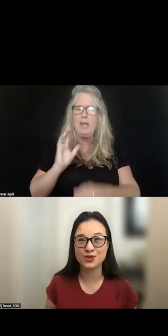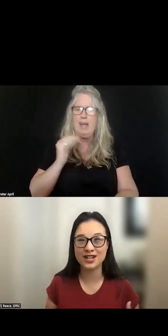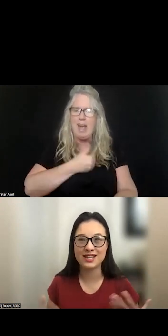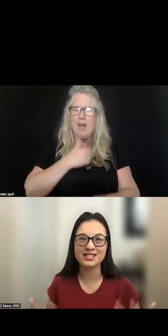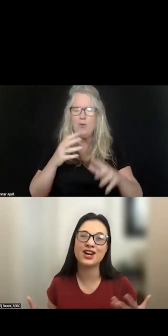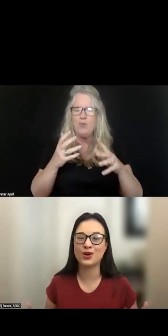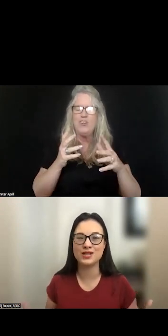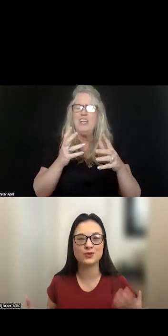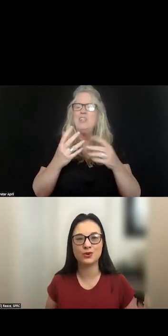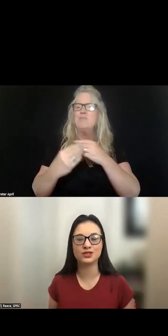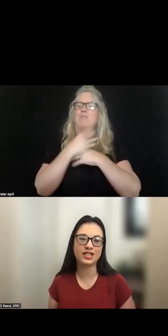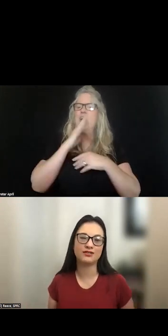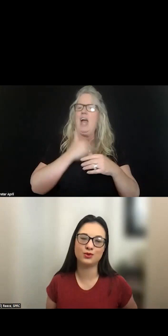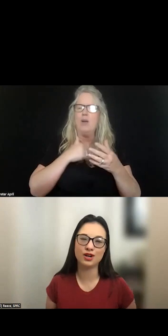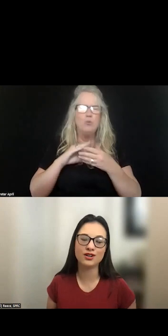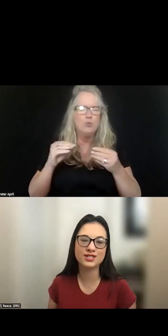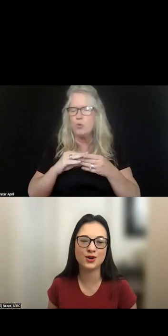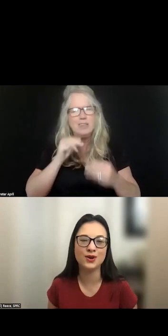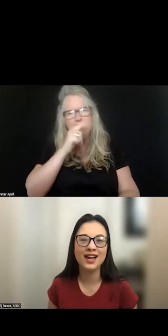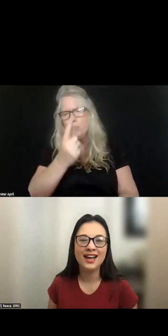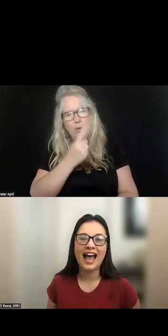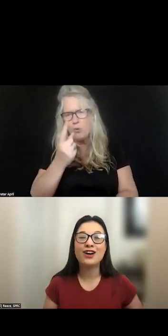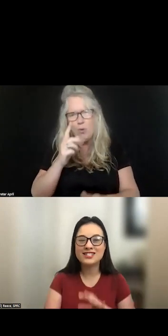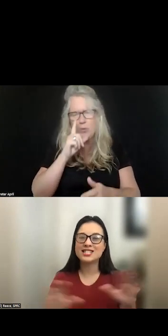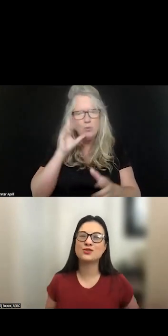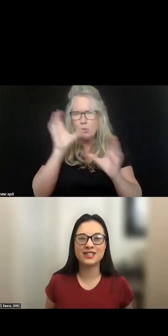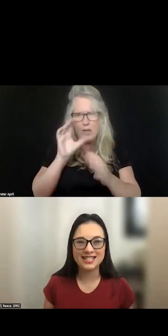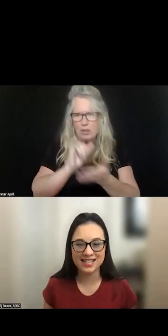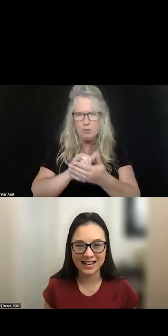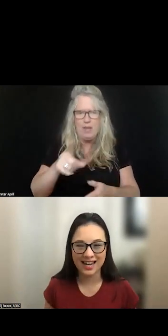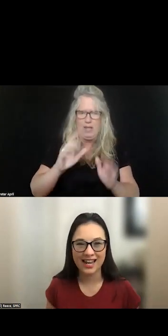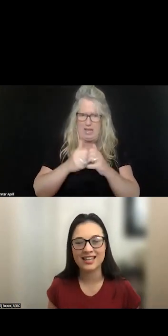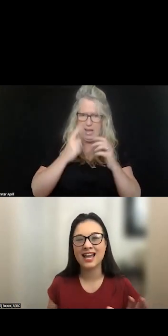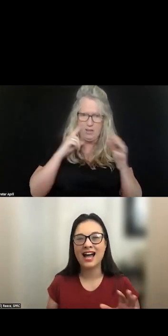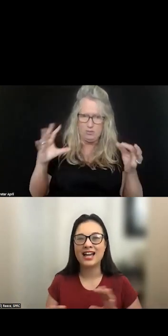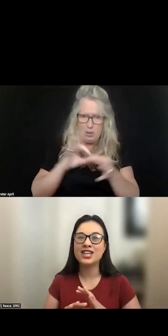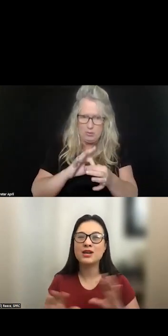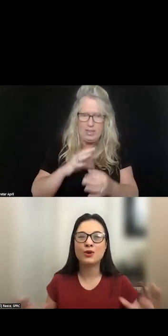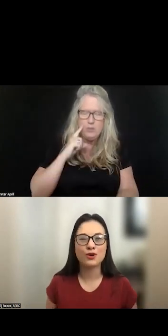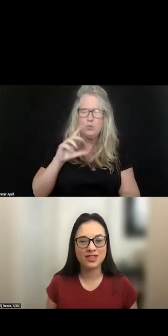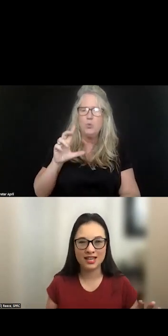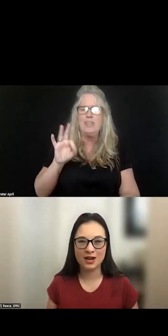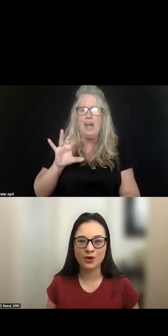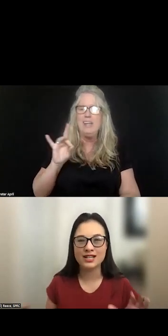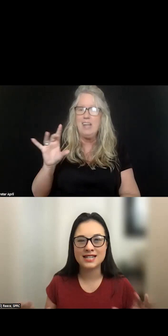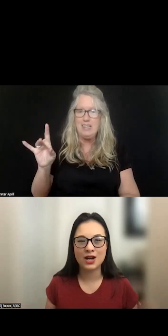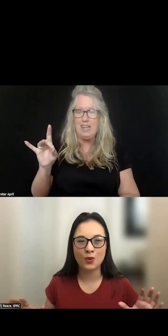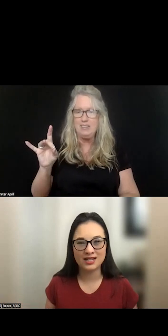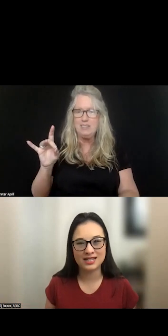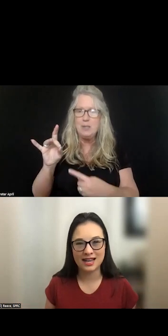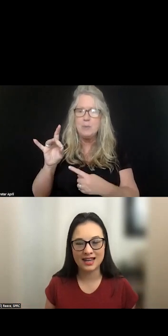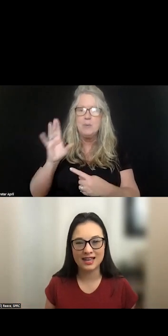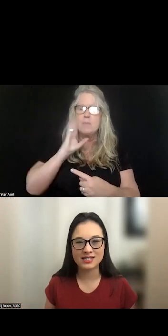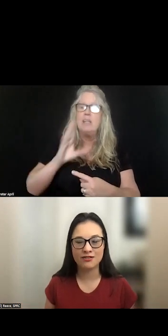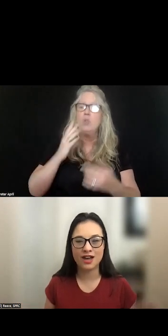our story, and that's not always what we're looking for. So how does this relate to 988? I think the important thing that we're going to take